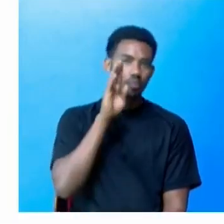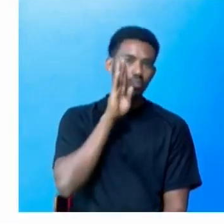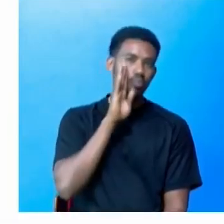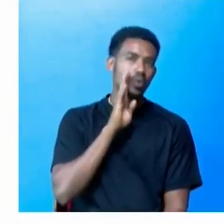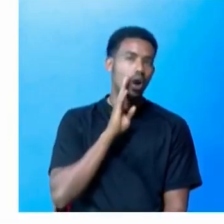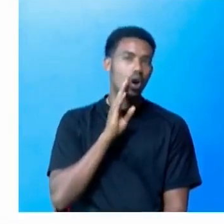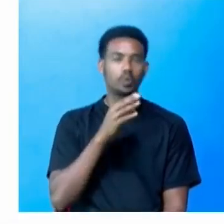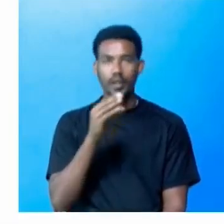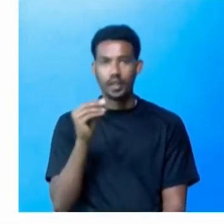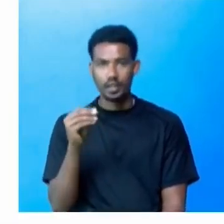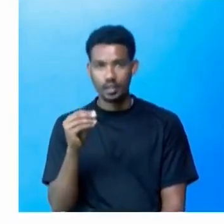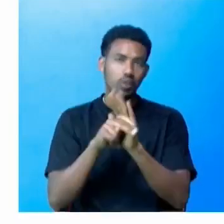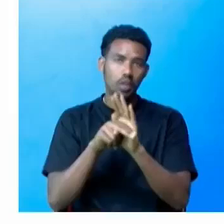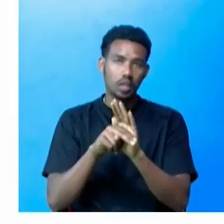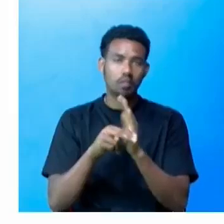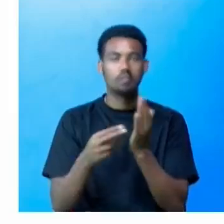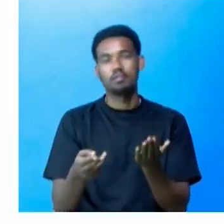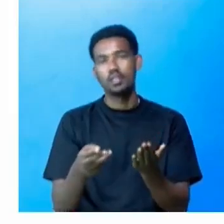and